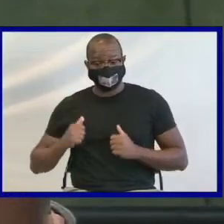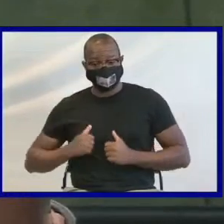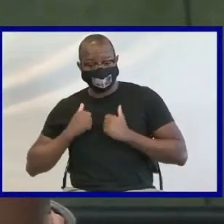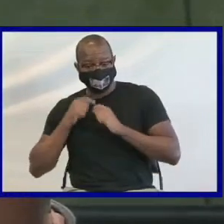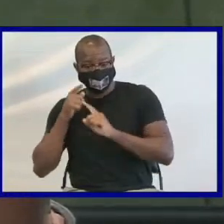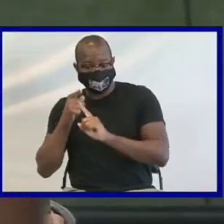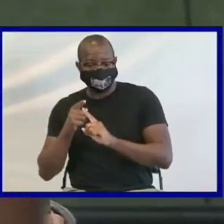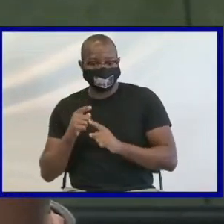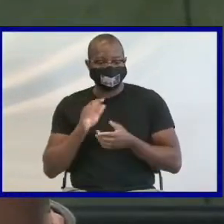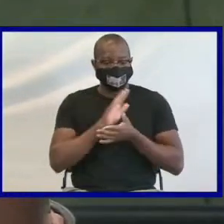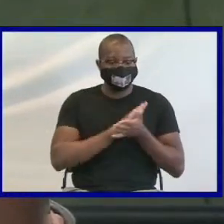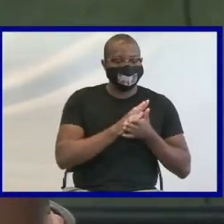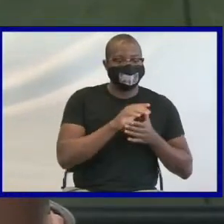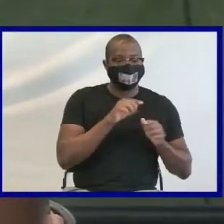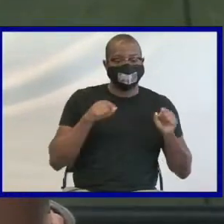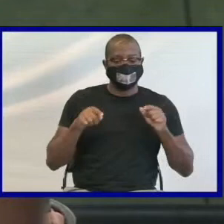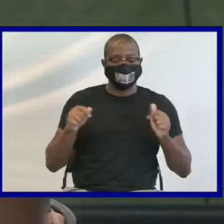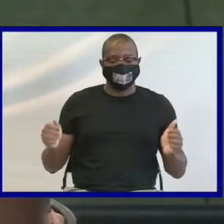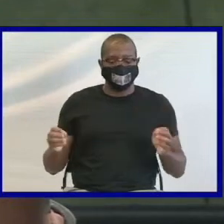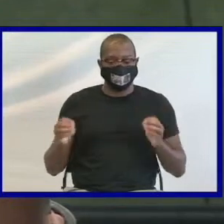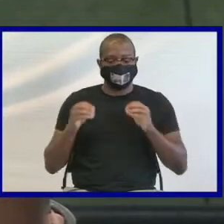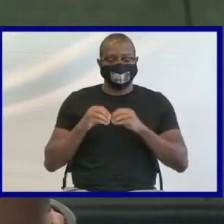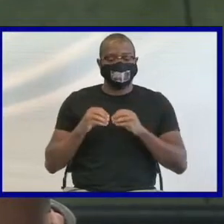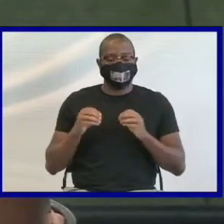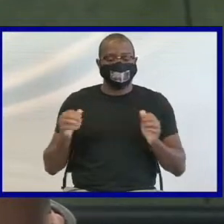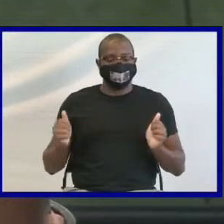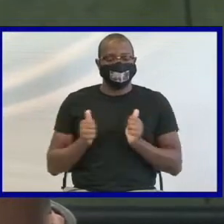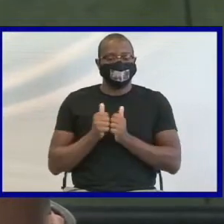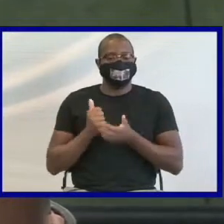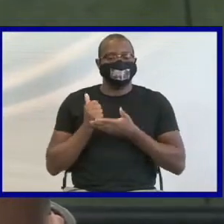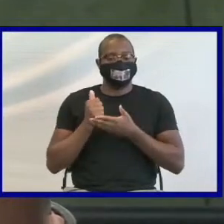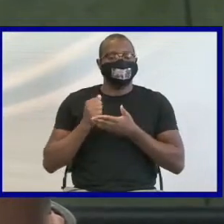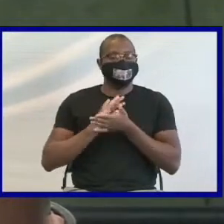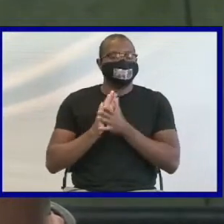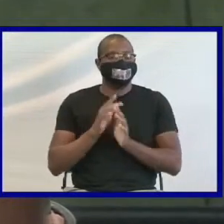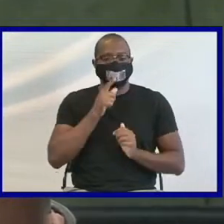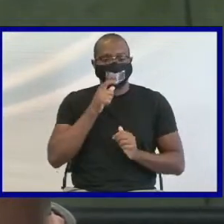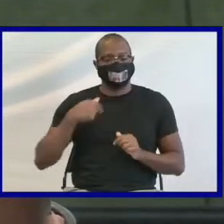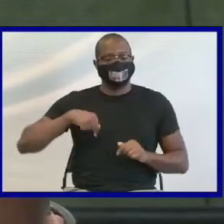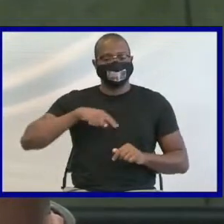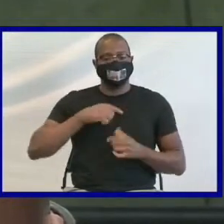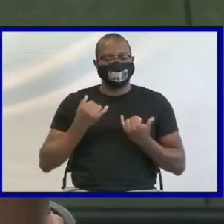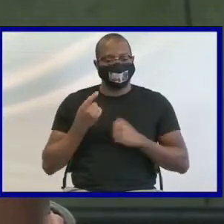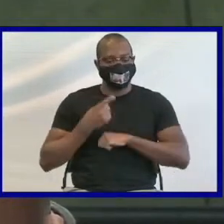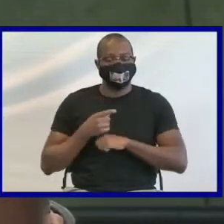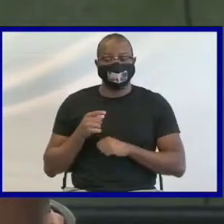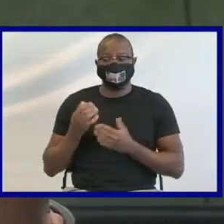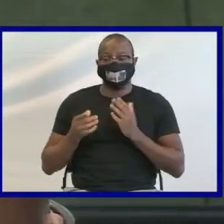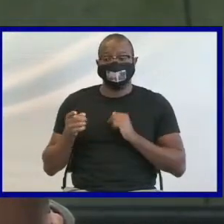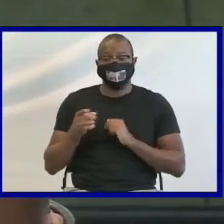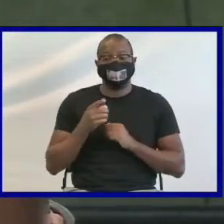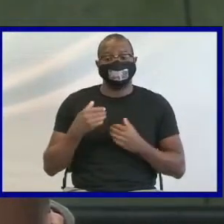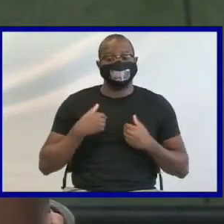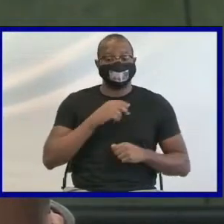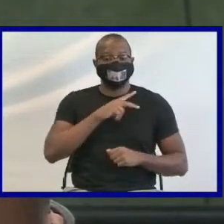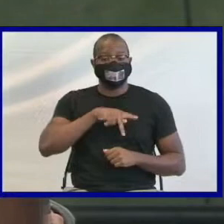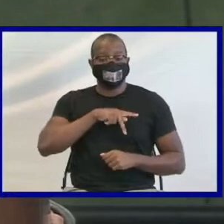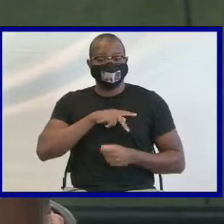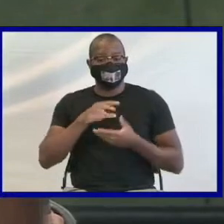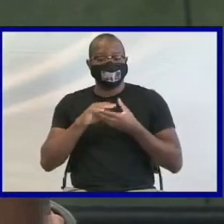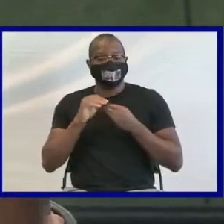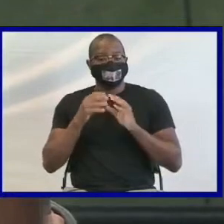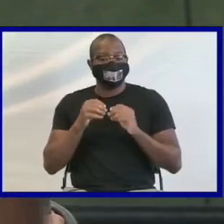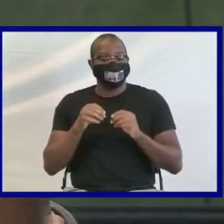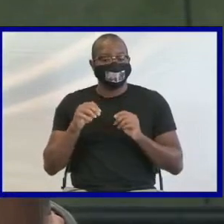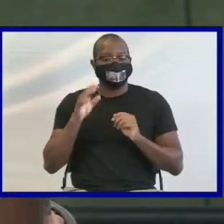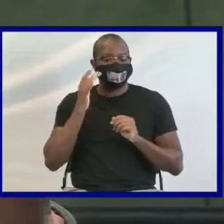us become the students and people we are today. Like me, some of you may also have personal stories that led you to choose a